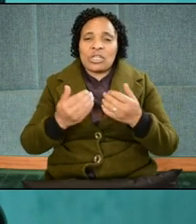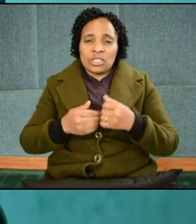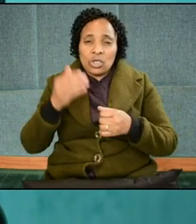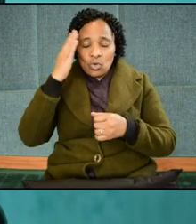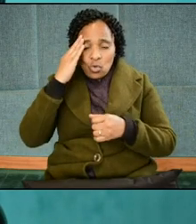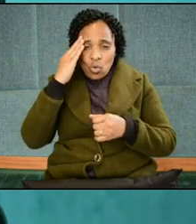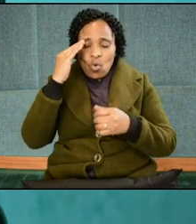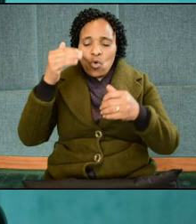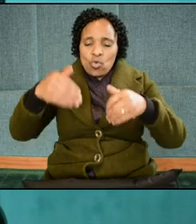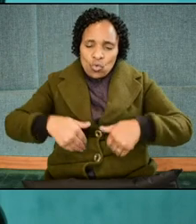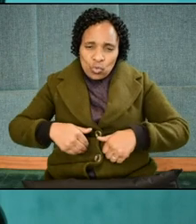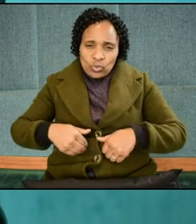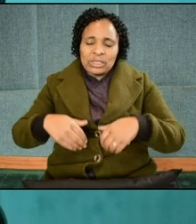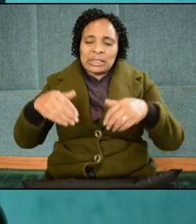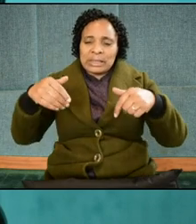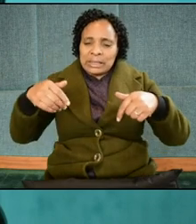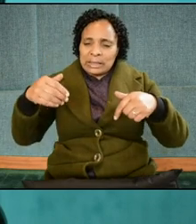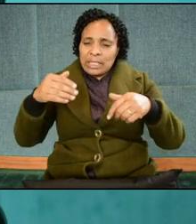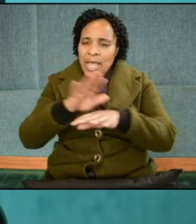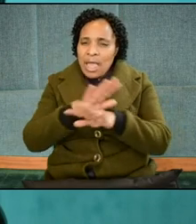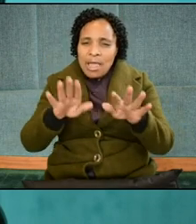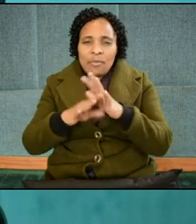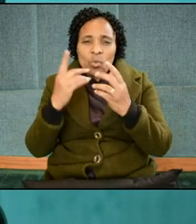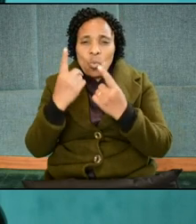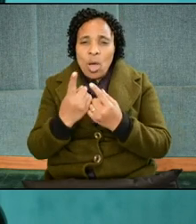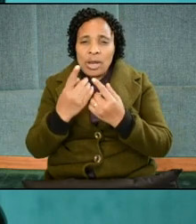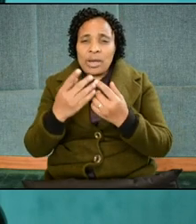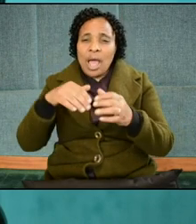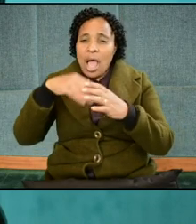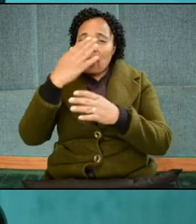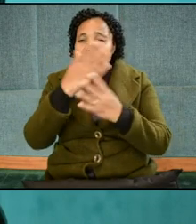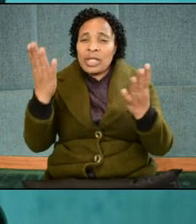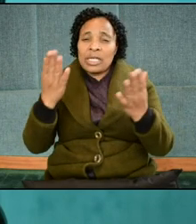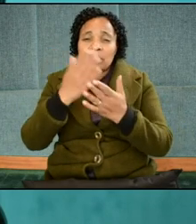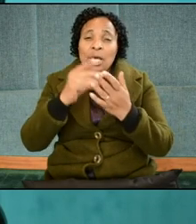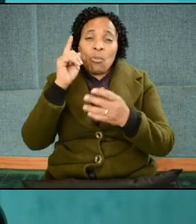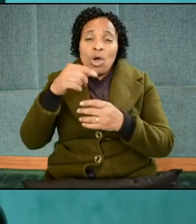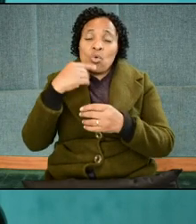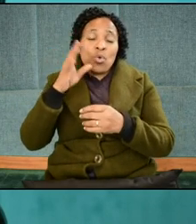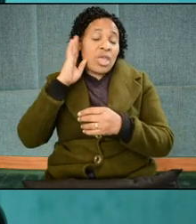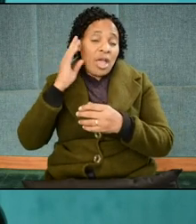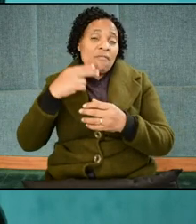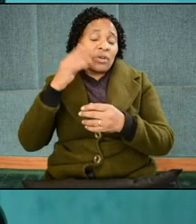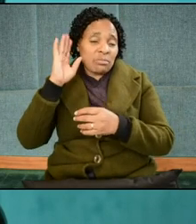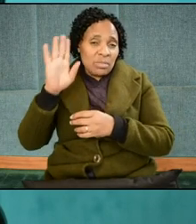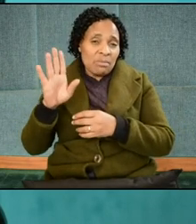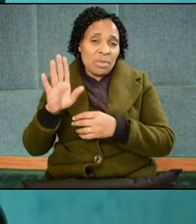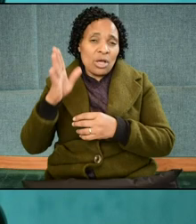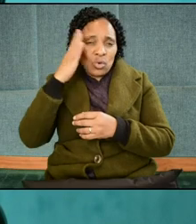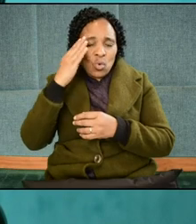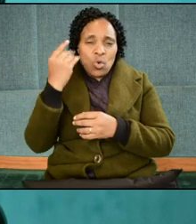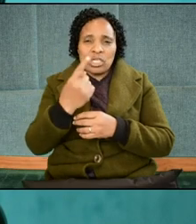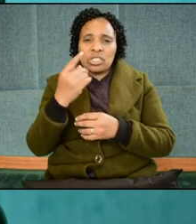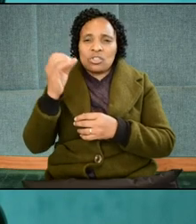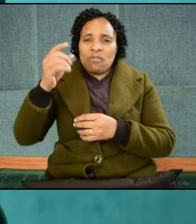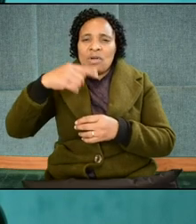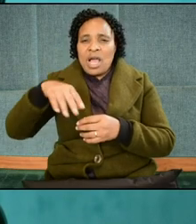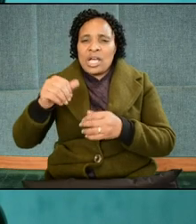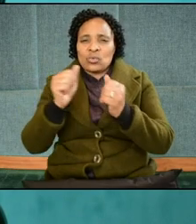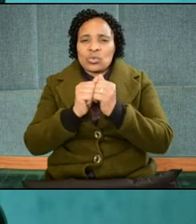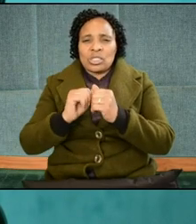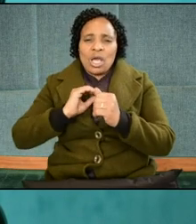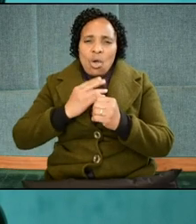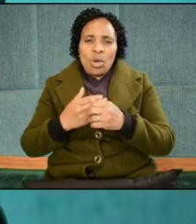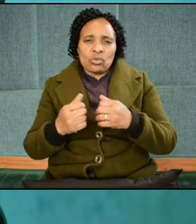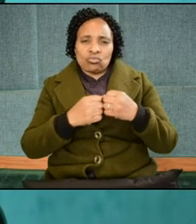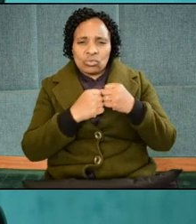know every youth, every teenager out there somewhere, those who hear this voice, and you know each one of us with our struggles. Each